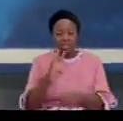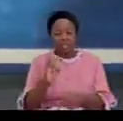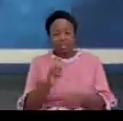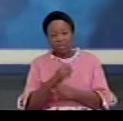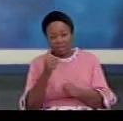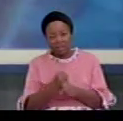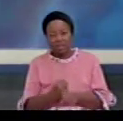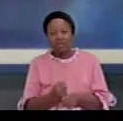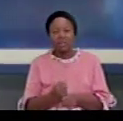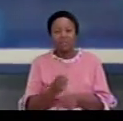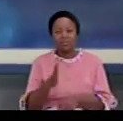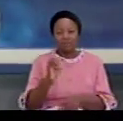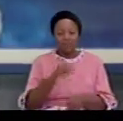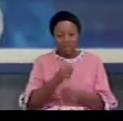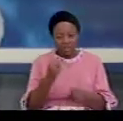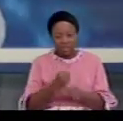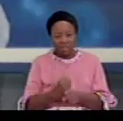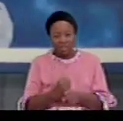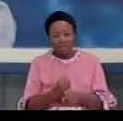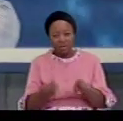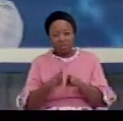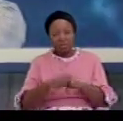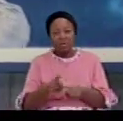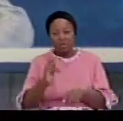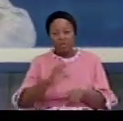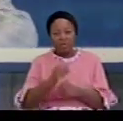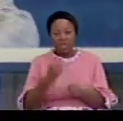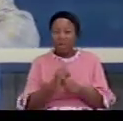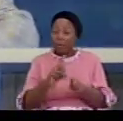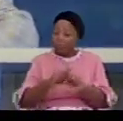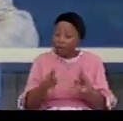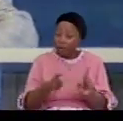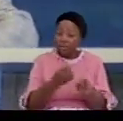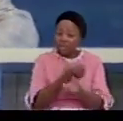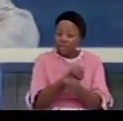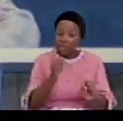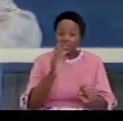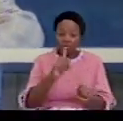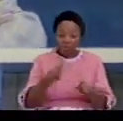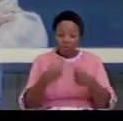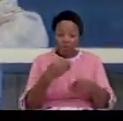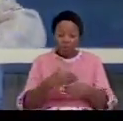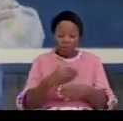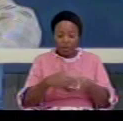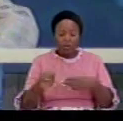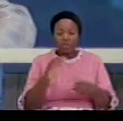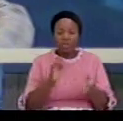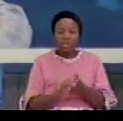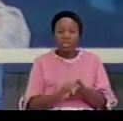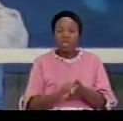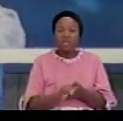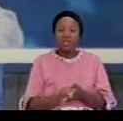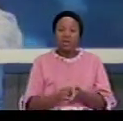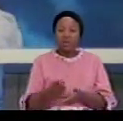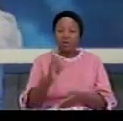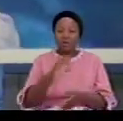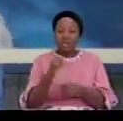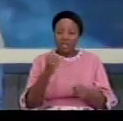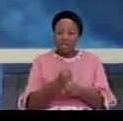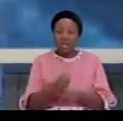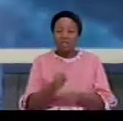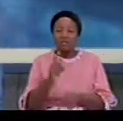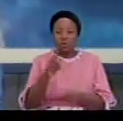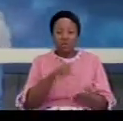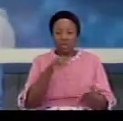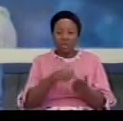100 years, but salvation will go beyond 100 years, 1,000 years. When you get to heaven,